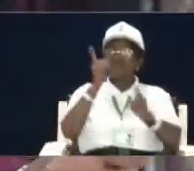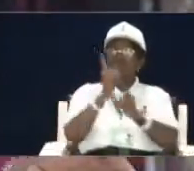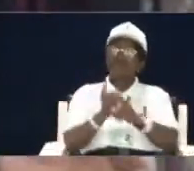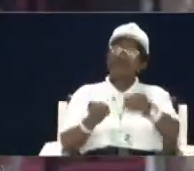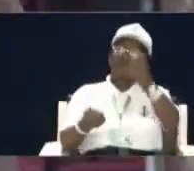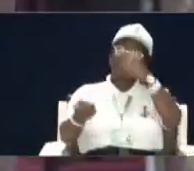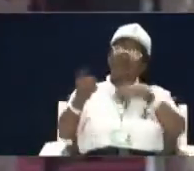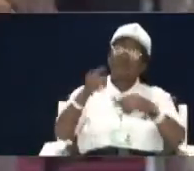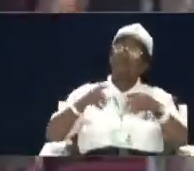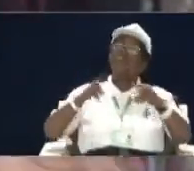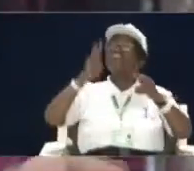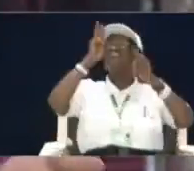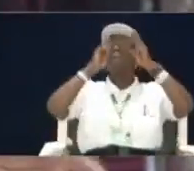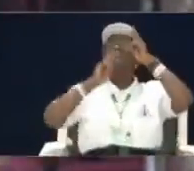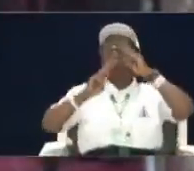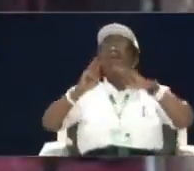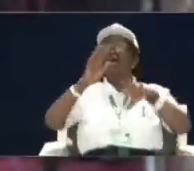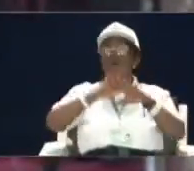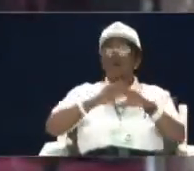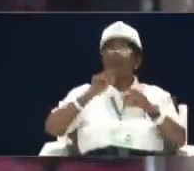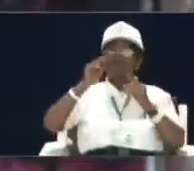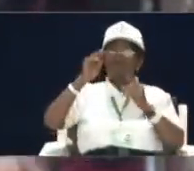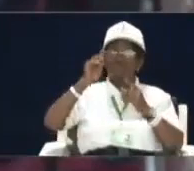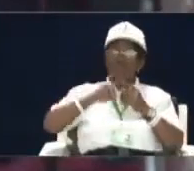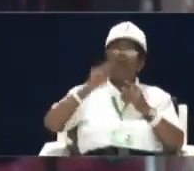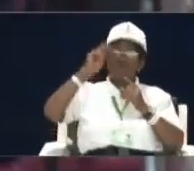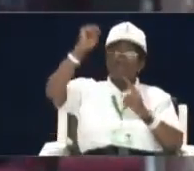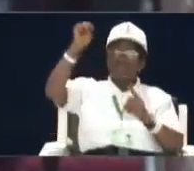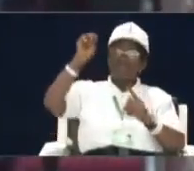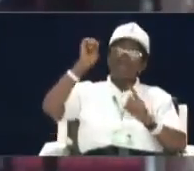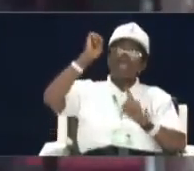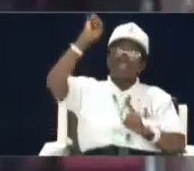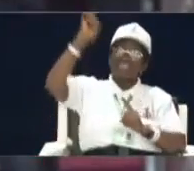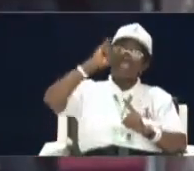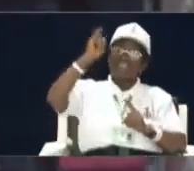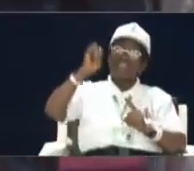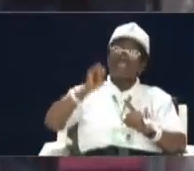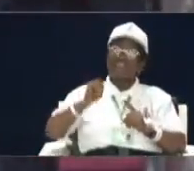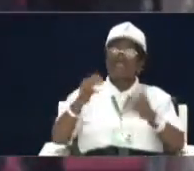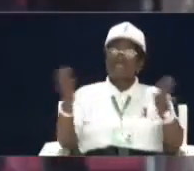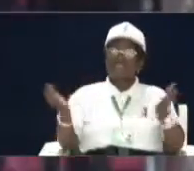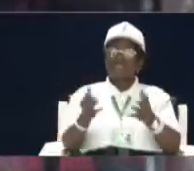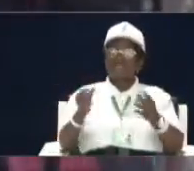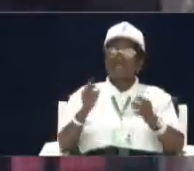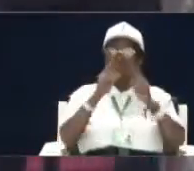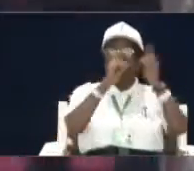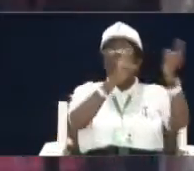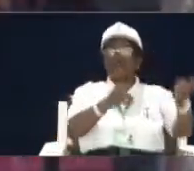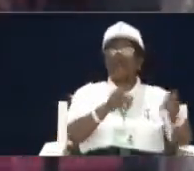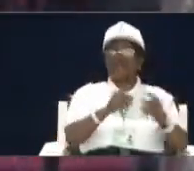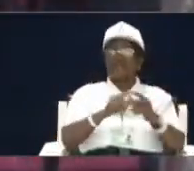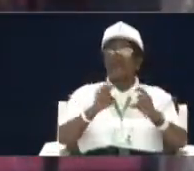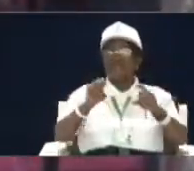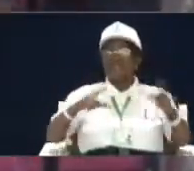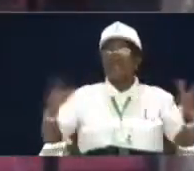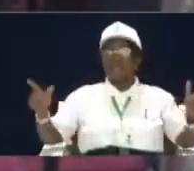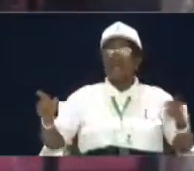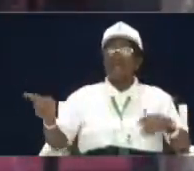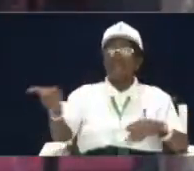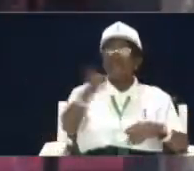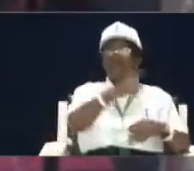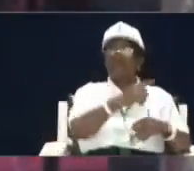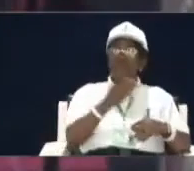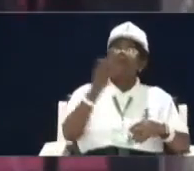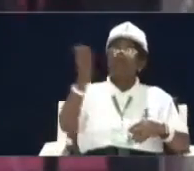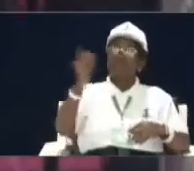Cry to him. He's here. He's ready to enlarge you. There's no limit